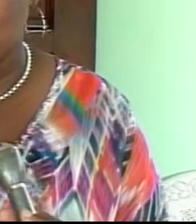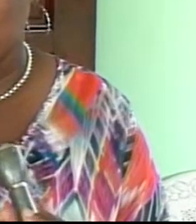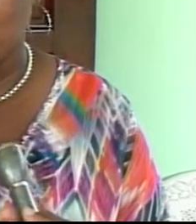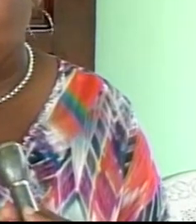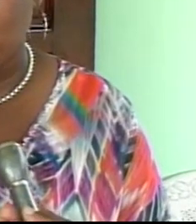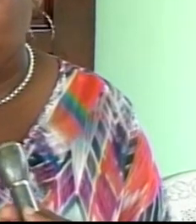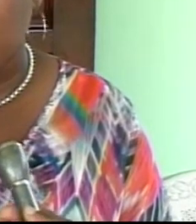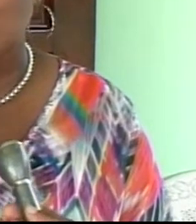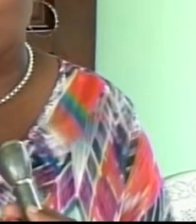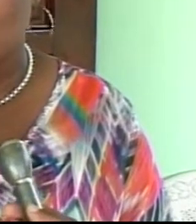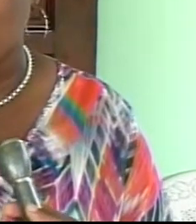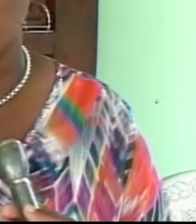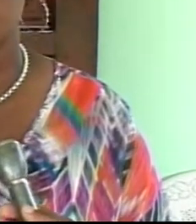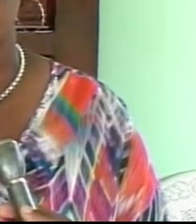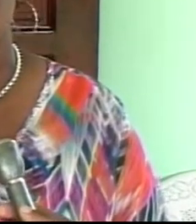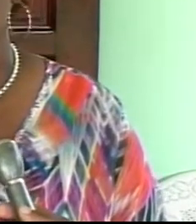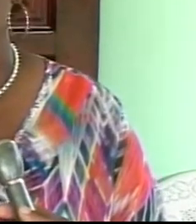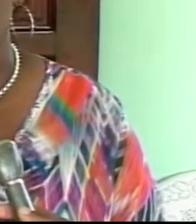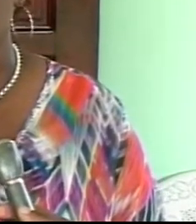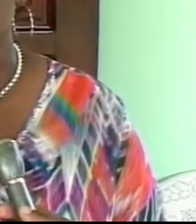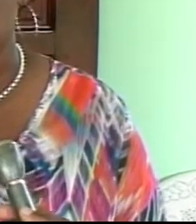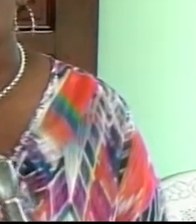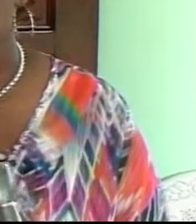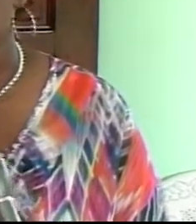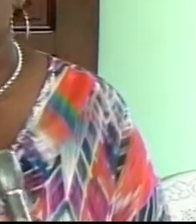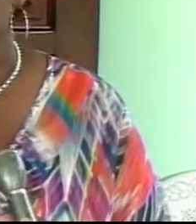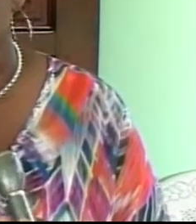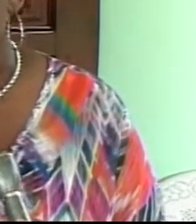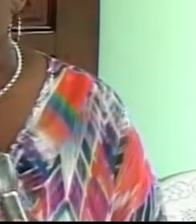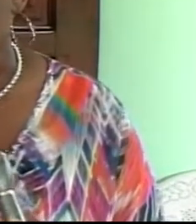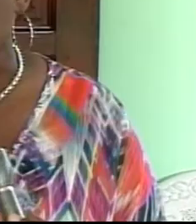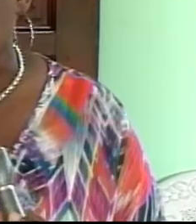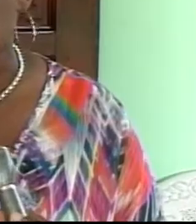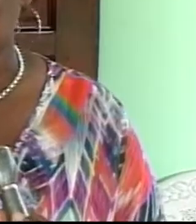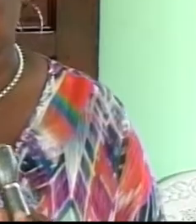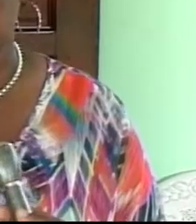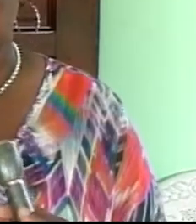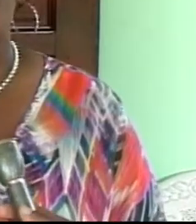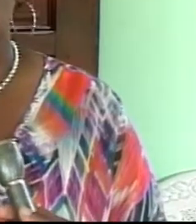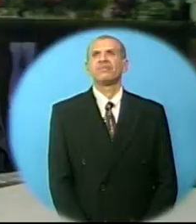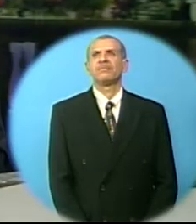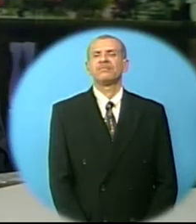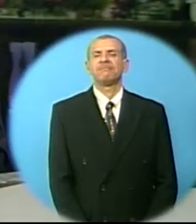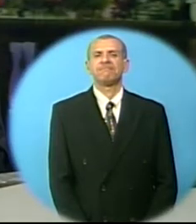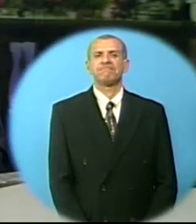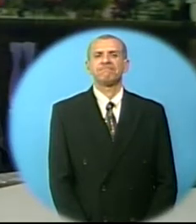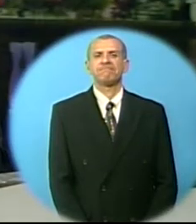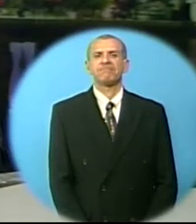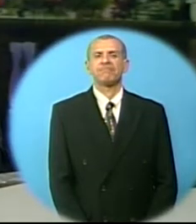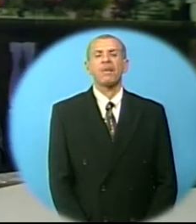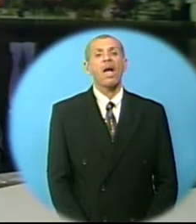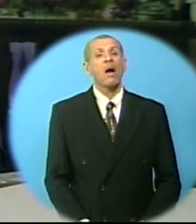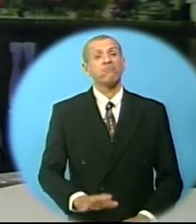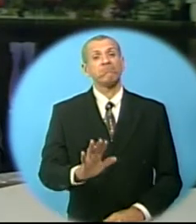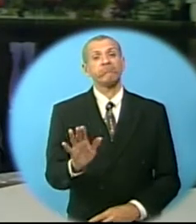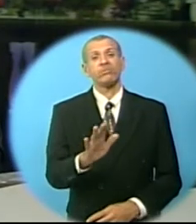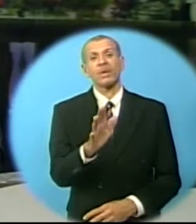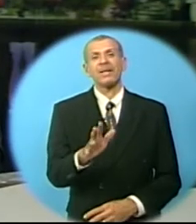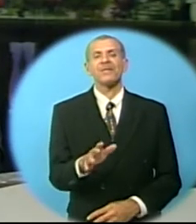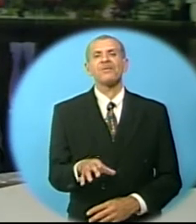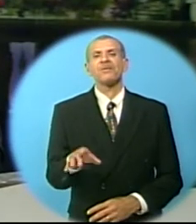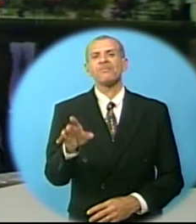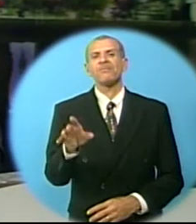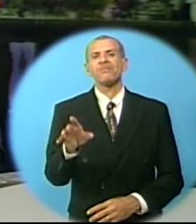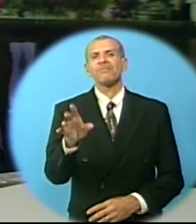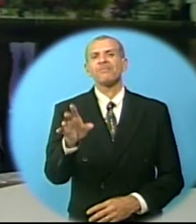think I would have gotten away with it. She would always find out before I even did what I did. About 8 gardeners of the